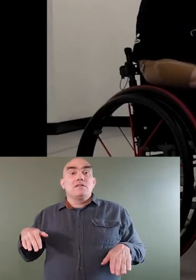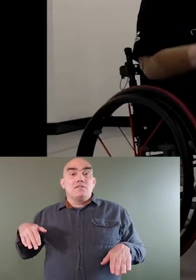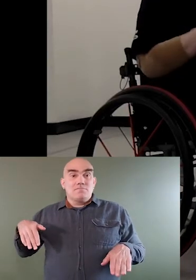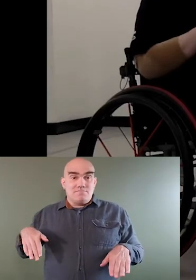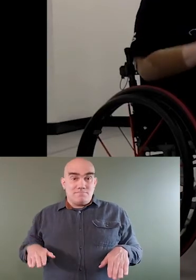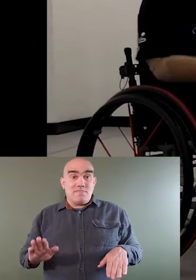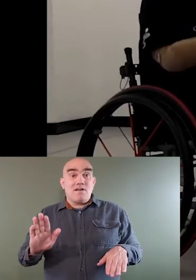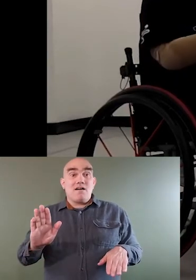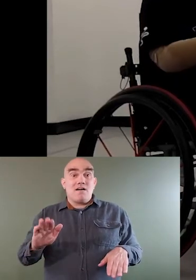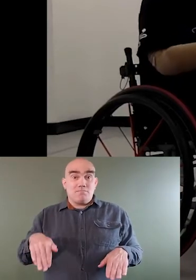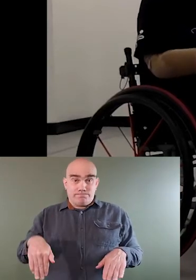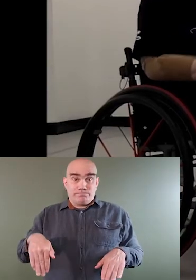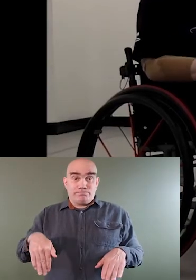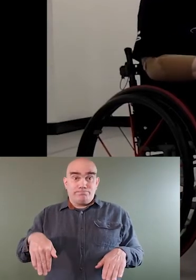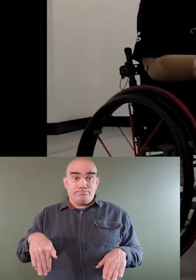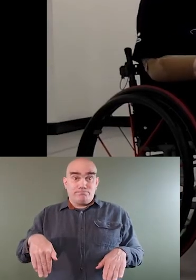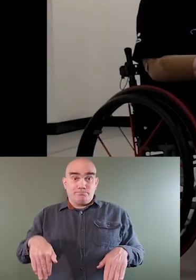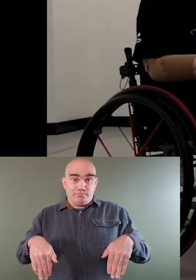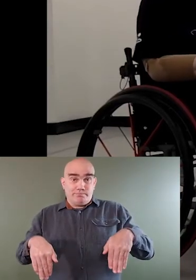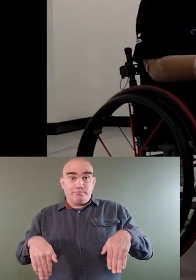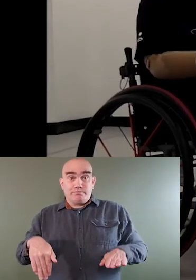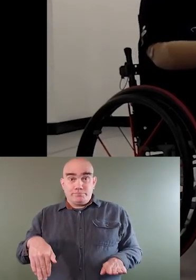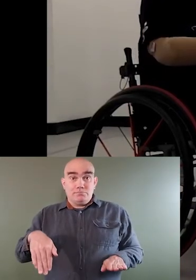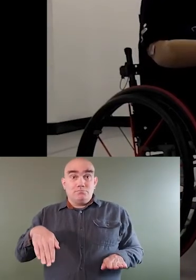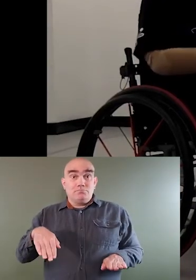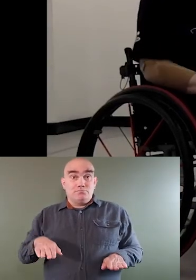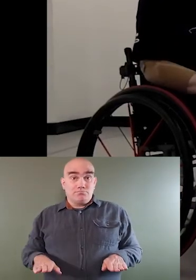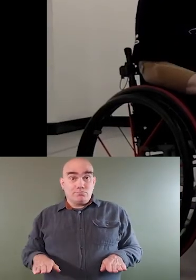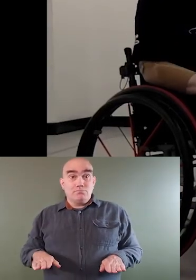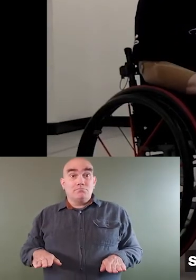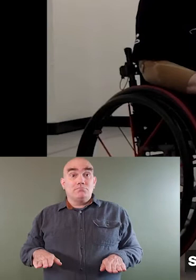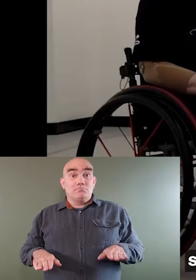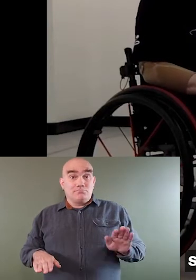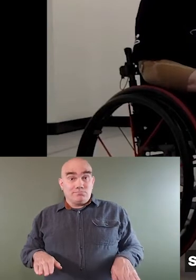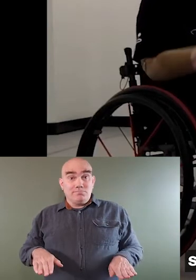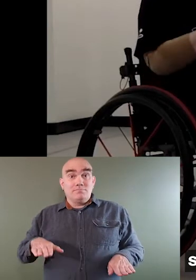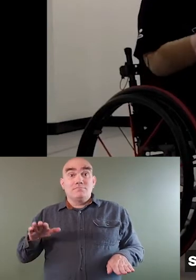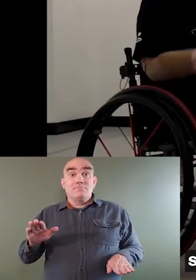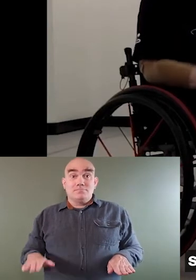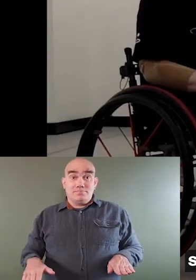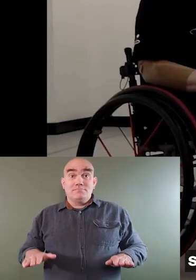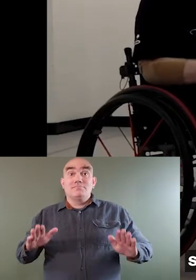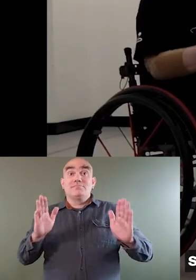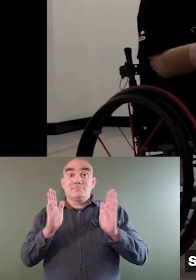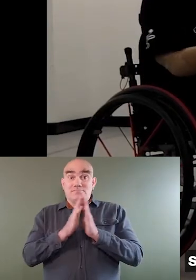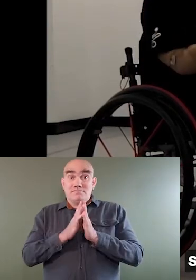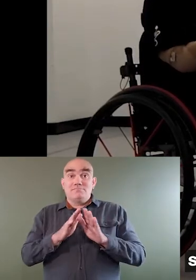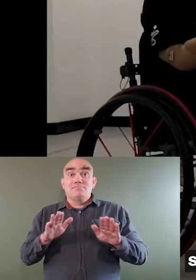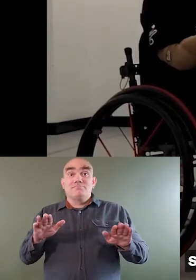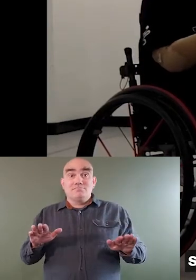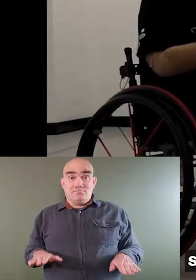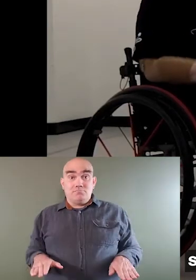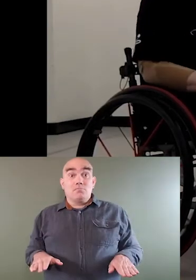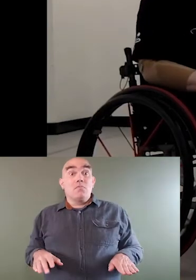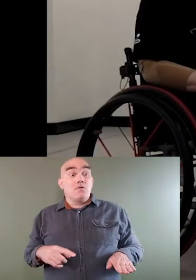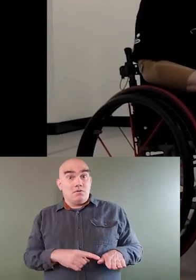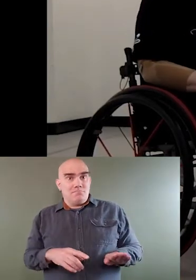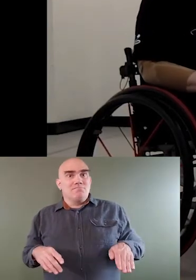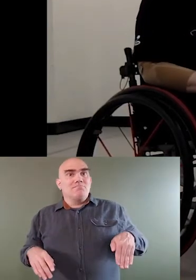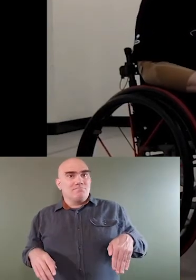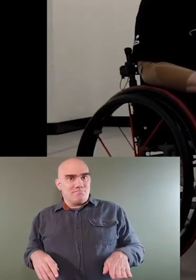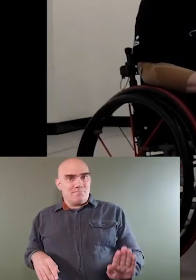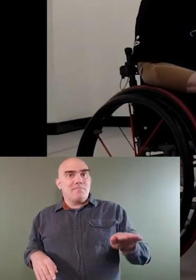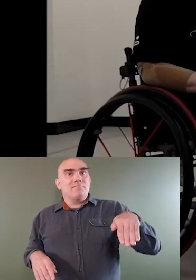8. Left, left heel, right heel, stamp left, stamp right, clap, down left